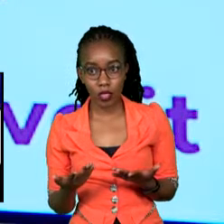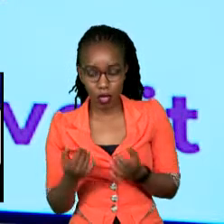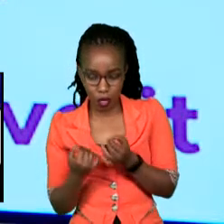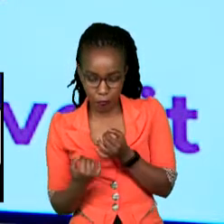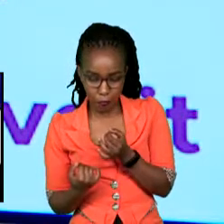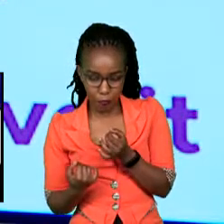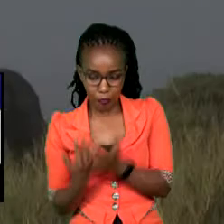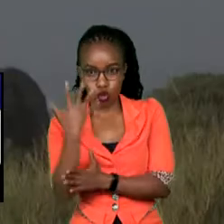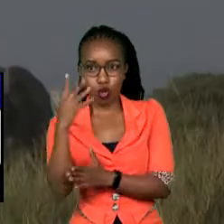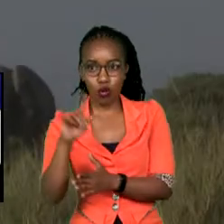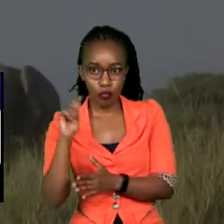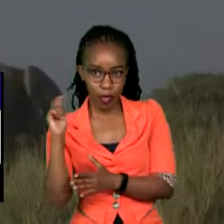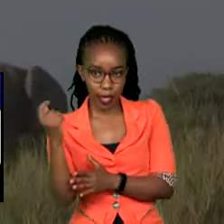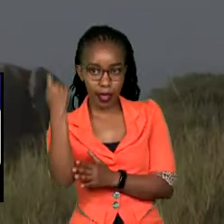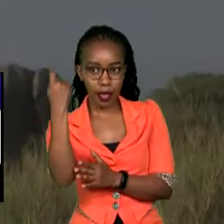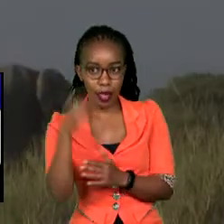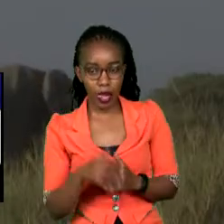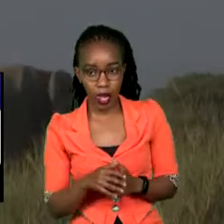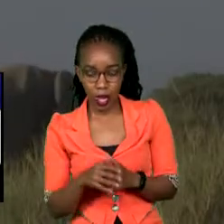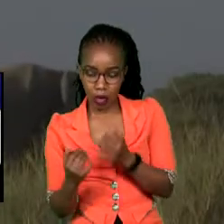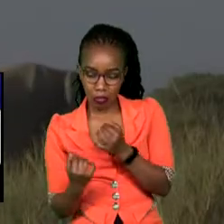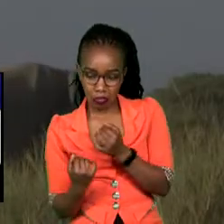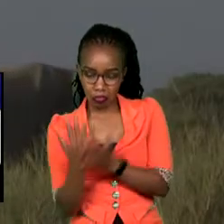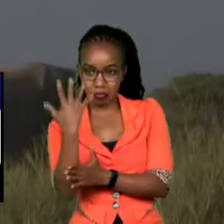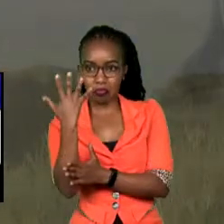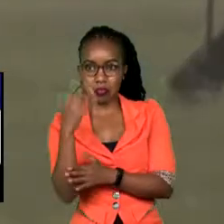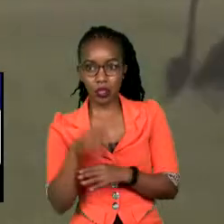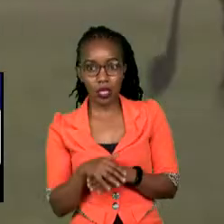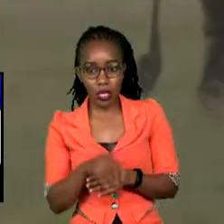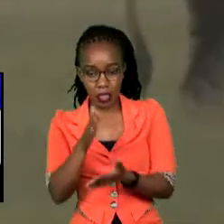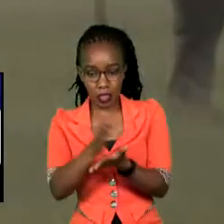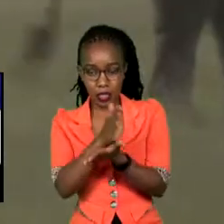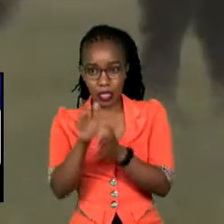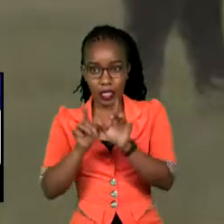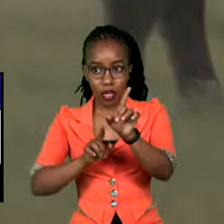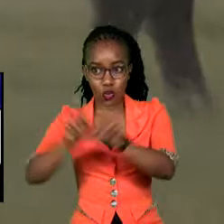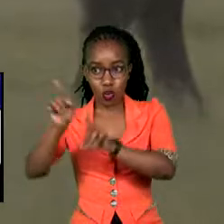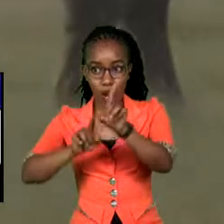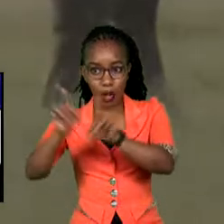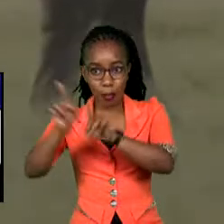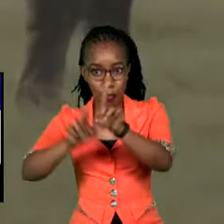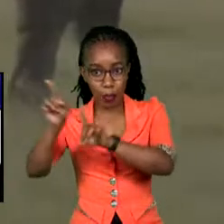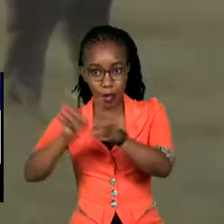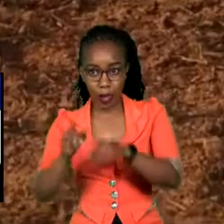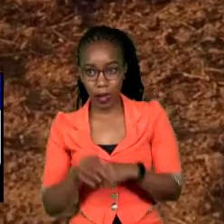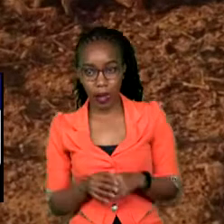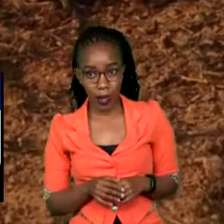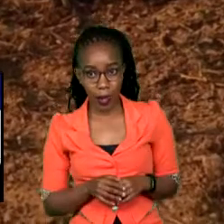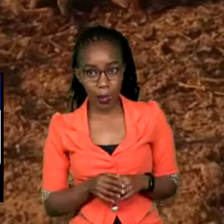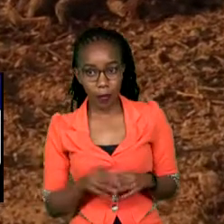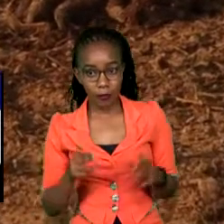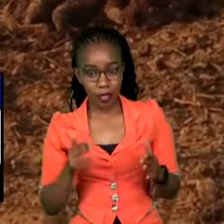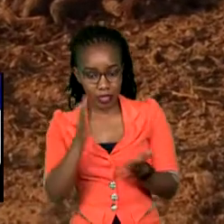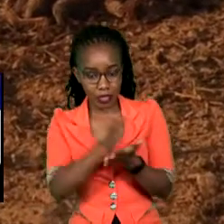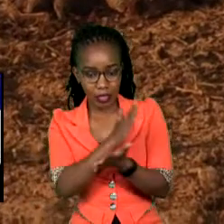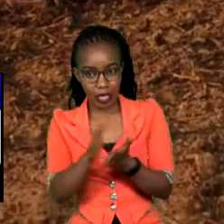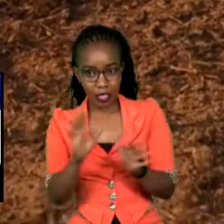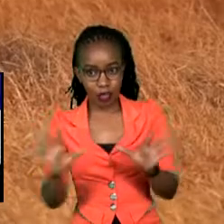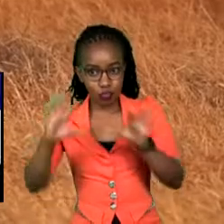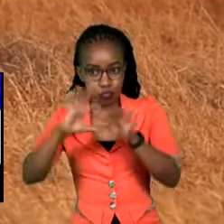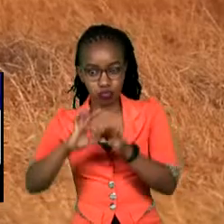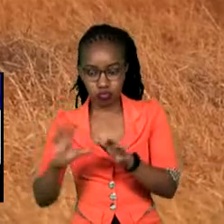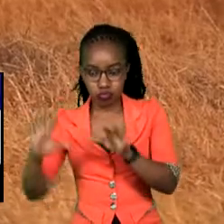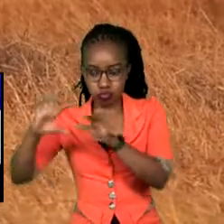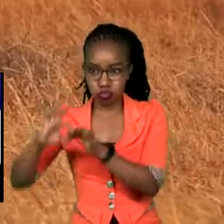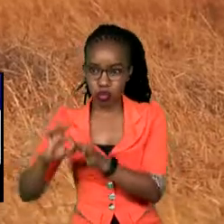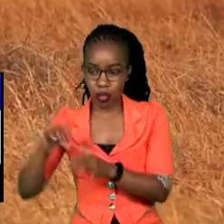reinvention that Kenya took. To revive this grappling sector, there has been need for a multi-sectoral collaboration, hence